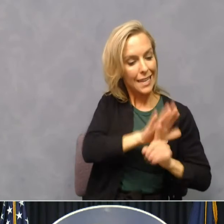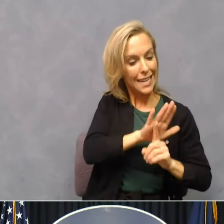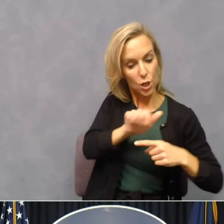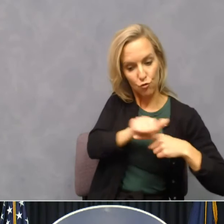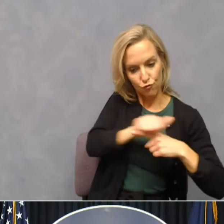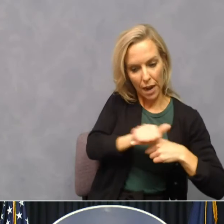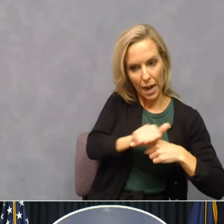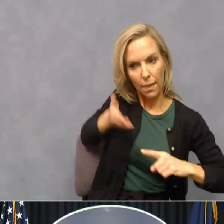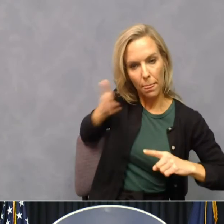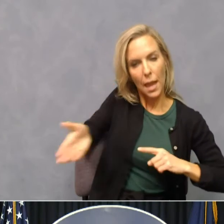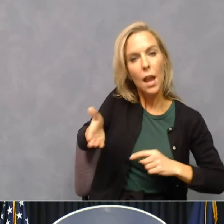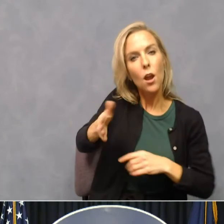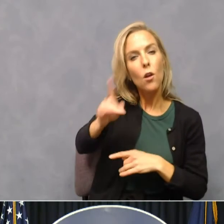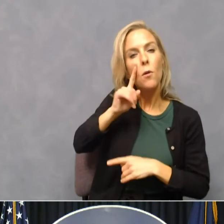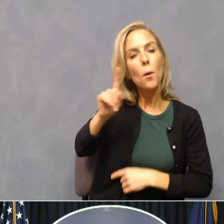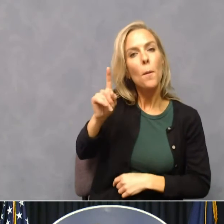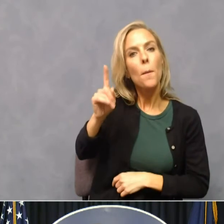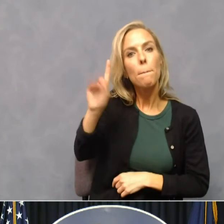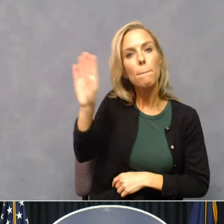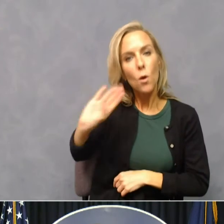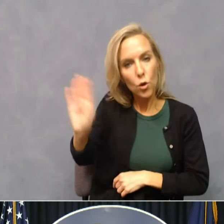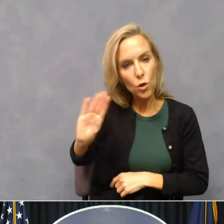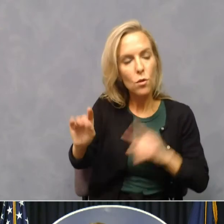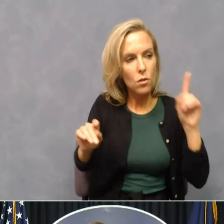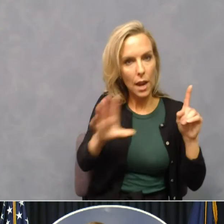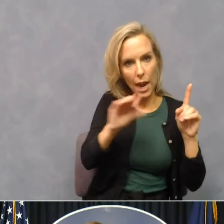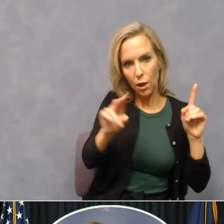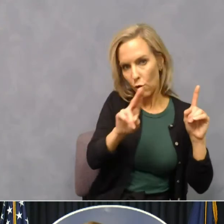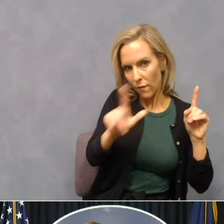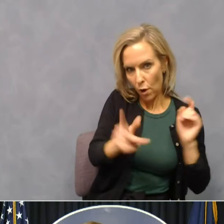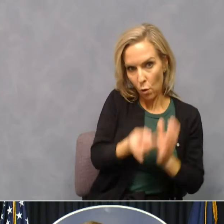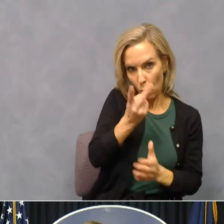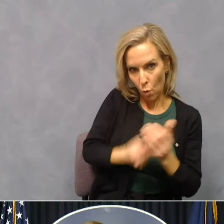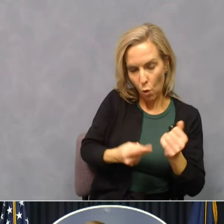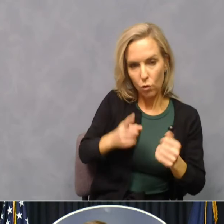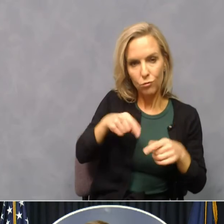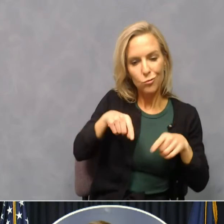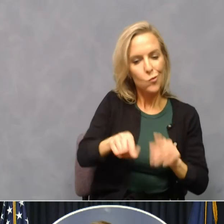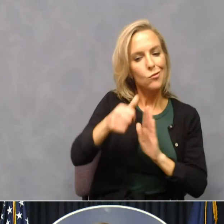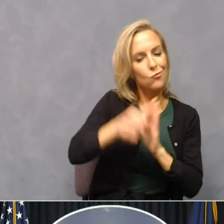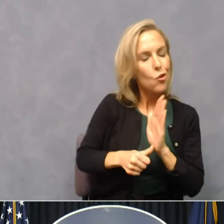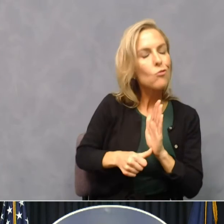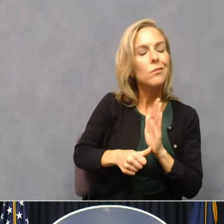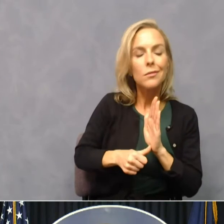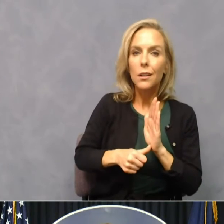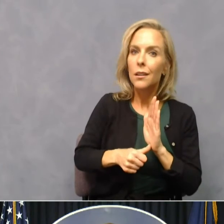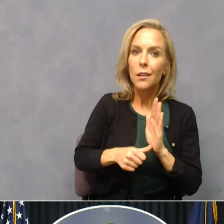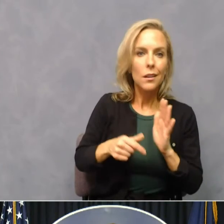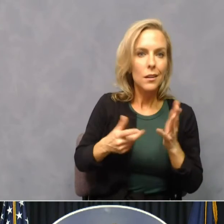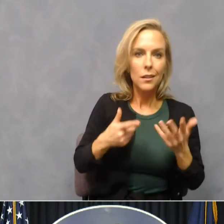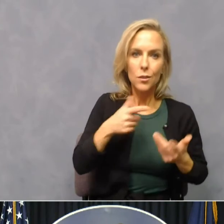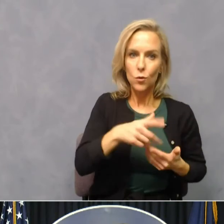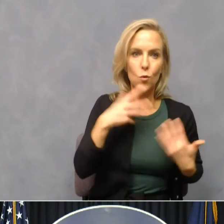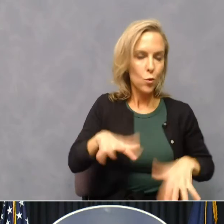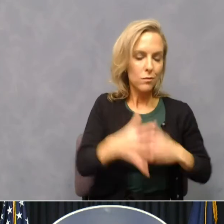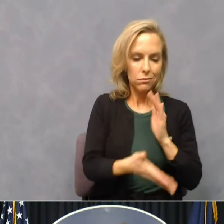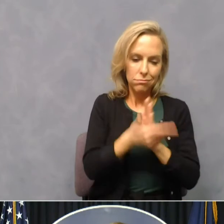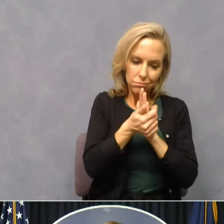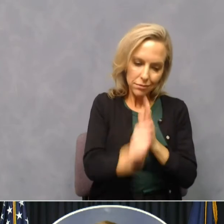University of Louisville under Hiram Polk in surgery made him a great, skillful